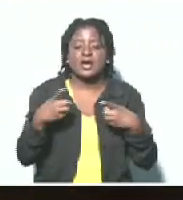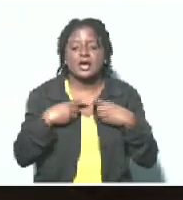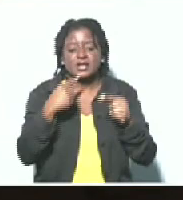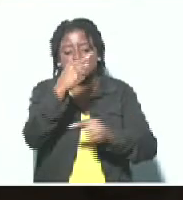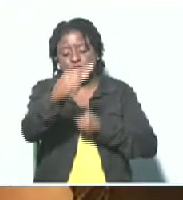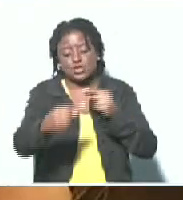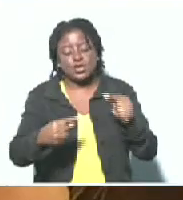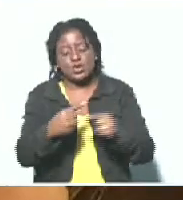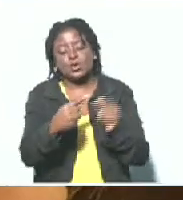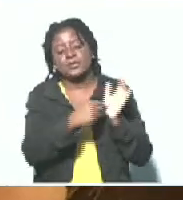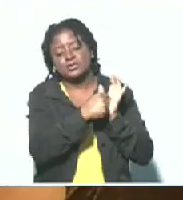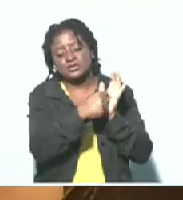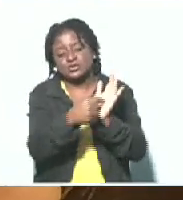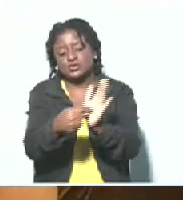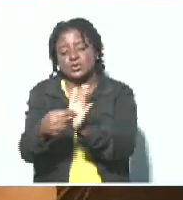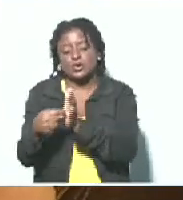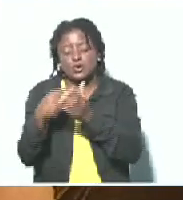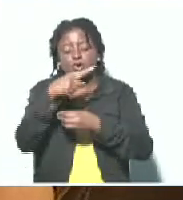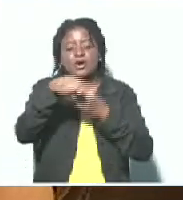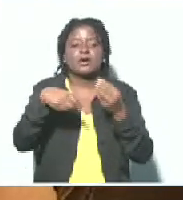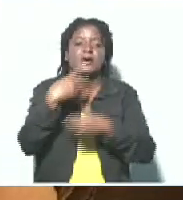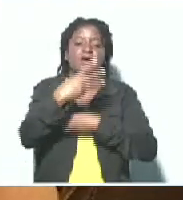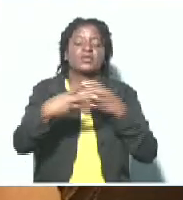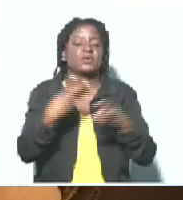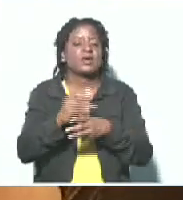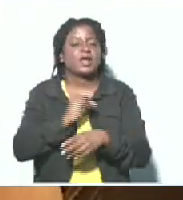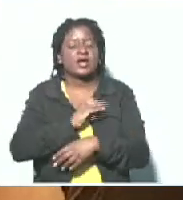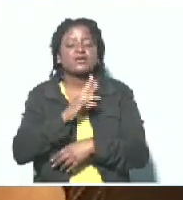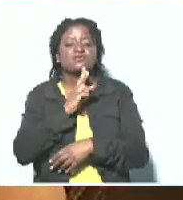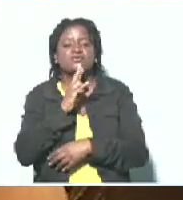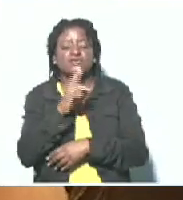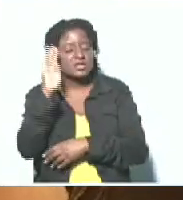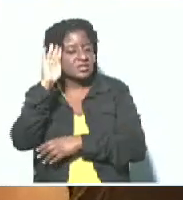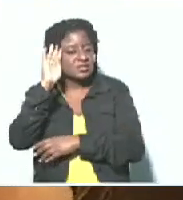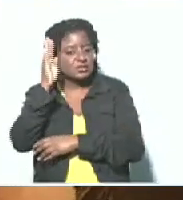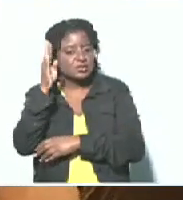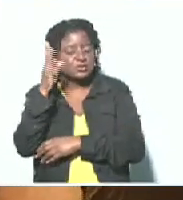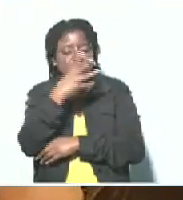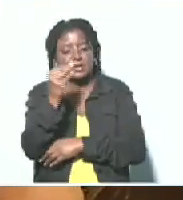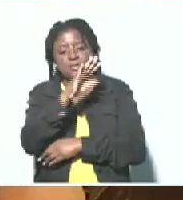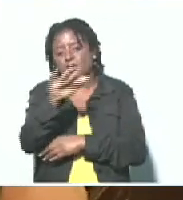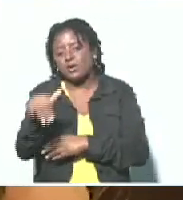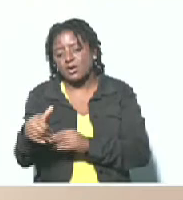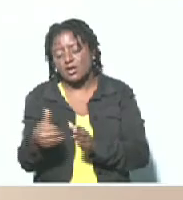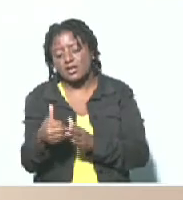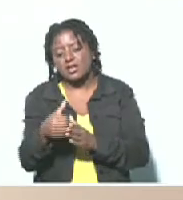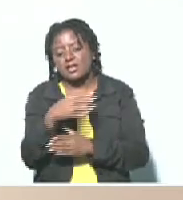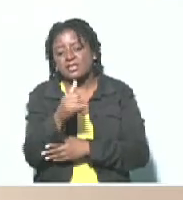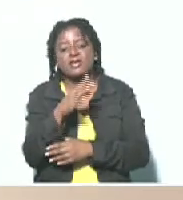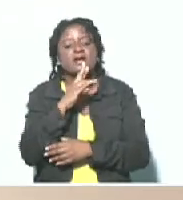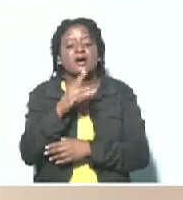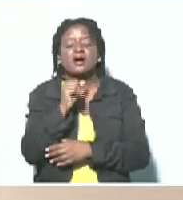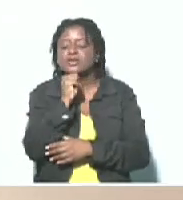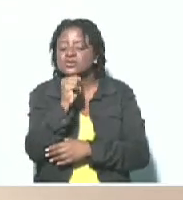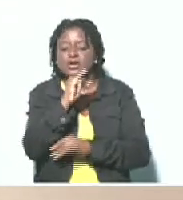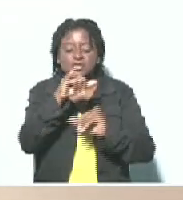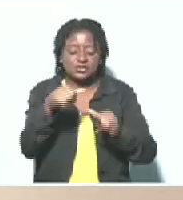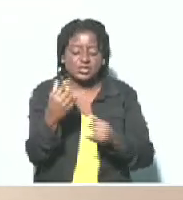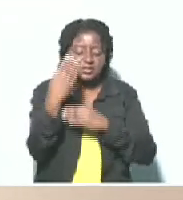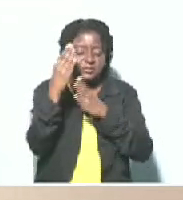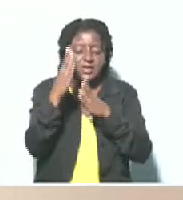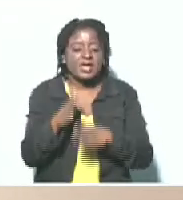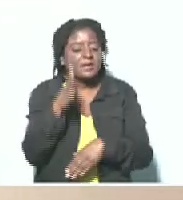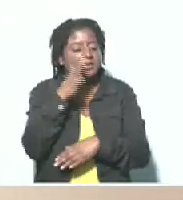global showing around the world. So I really salute them all, that they are not just